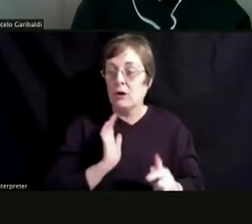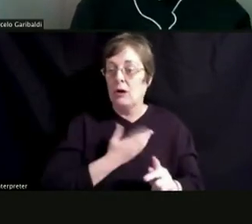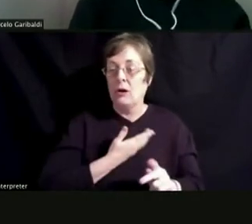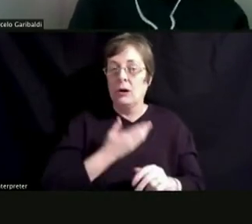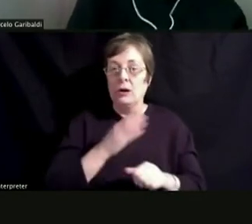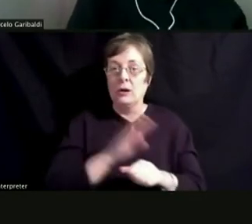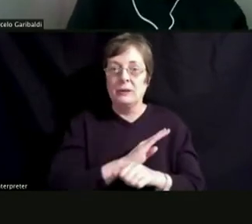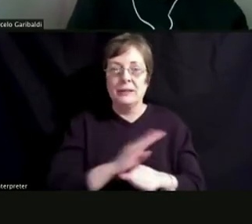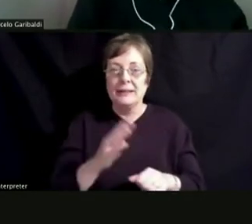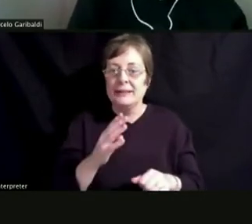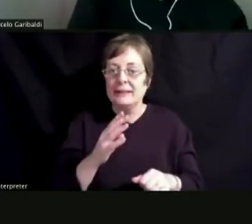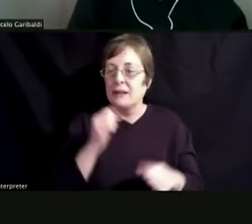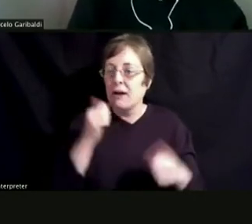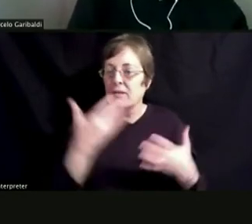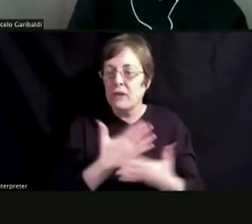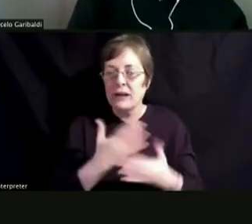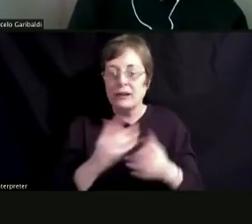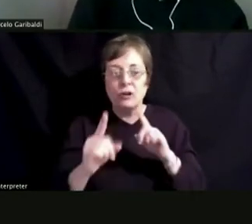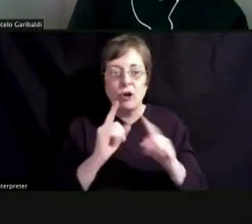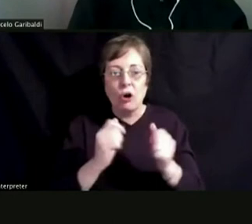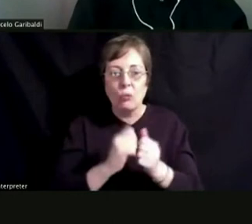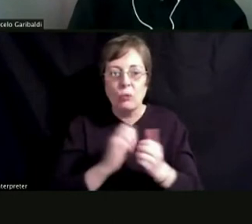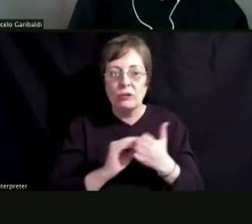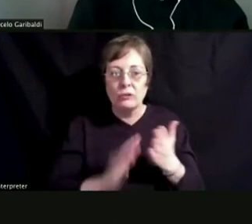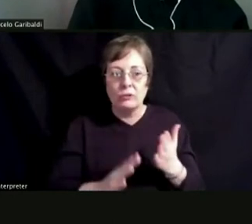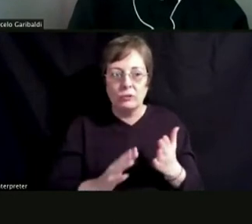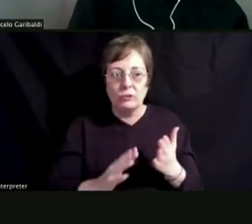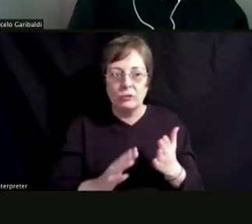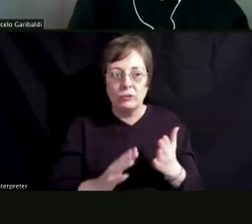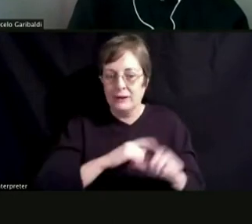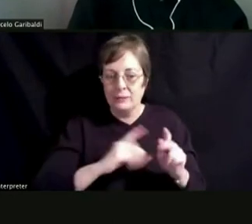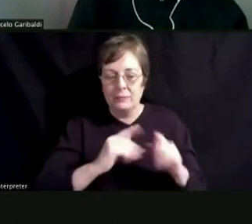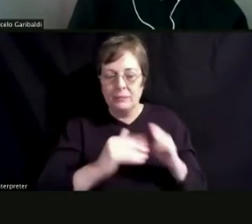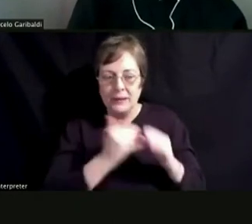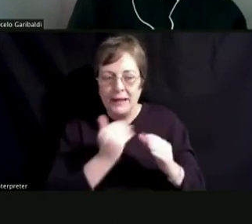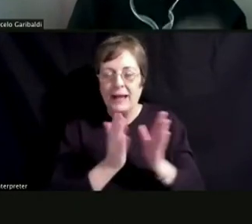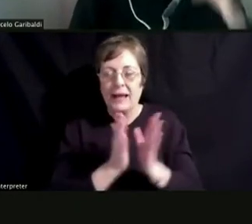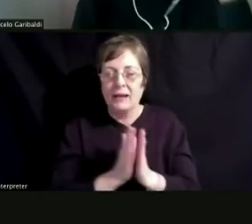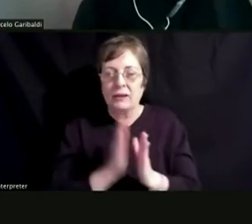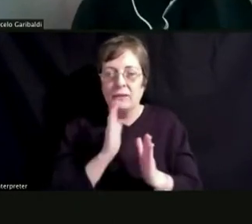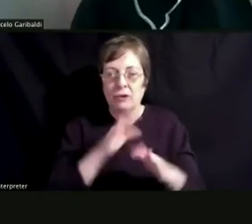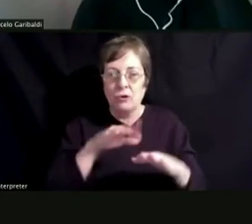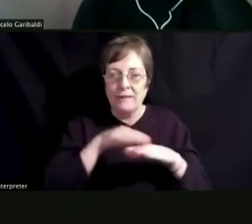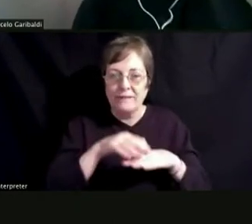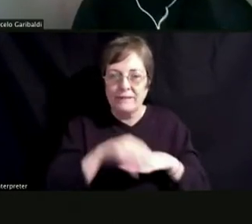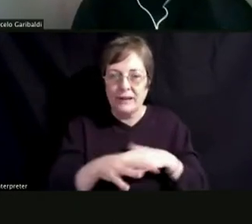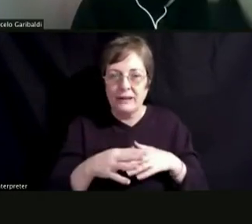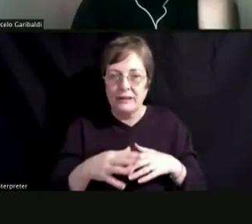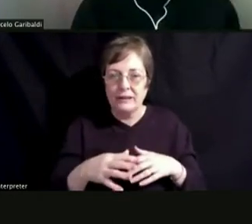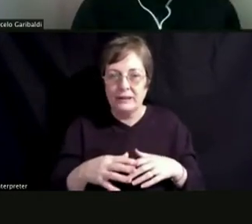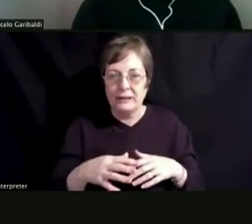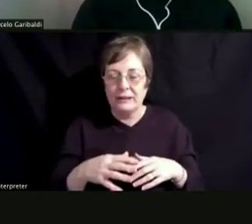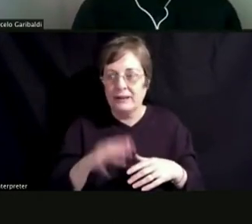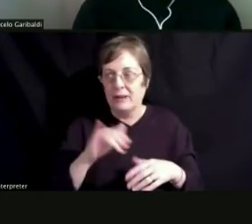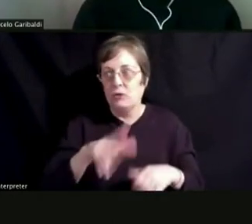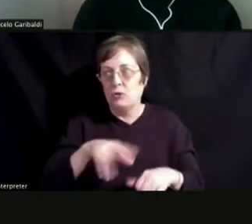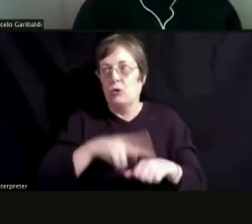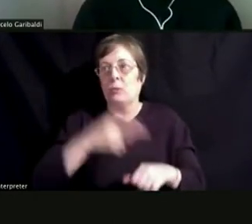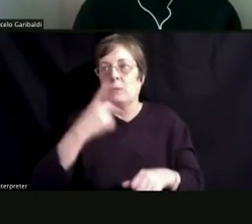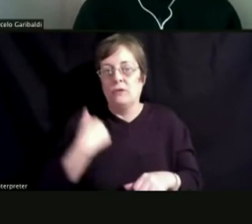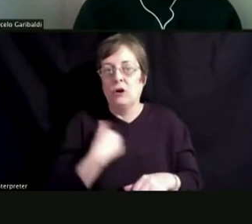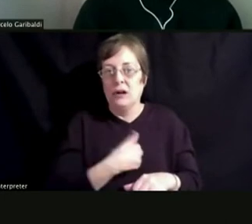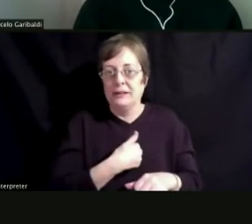afraid to talk to students, and I get emails all the time asking for advice. So that's, you know, that's very, very normal for us.